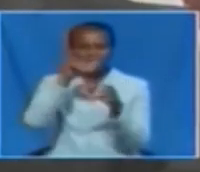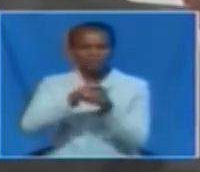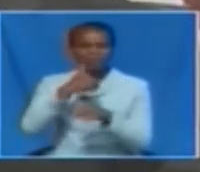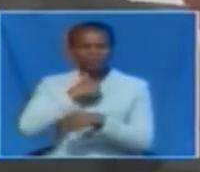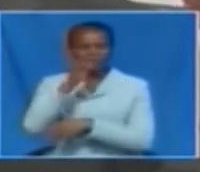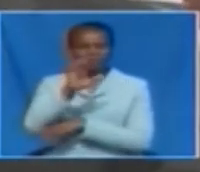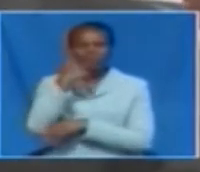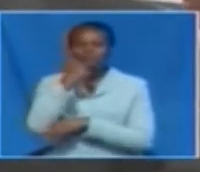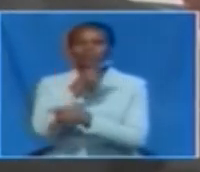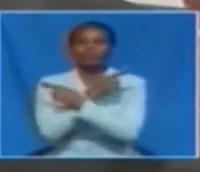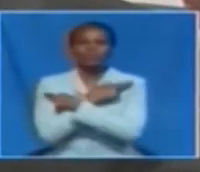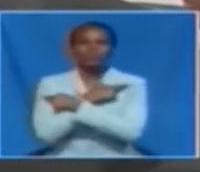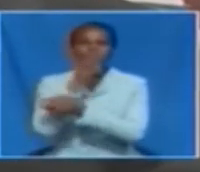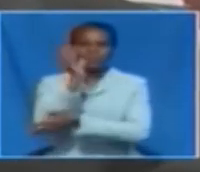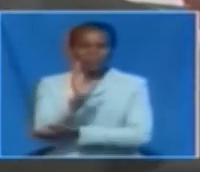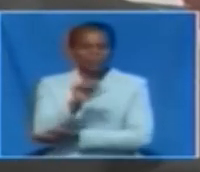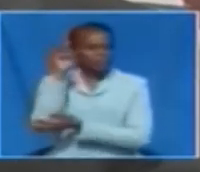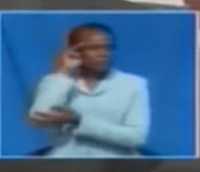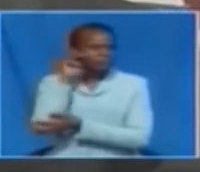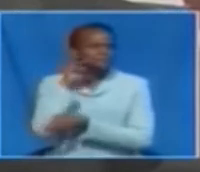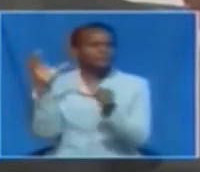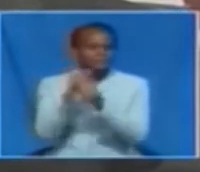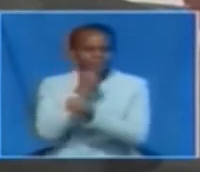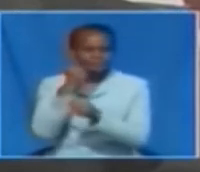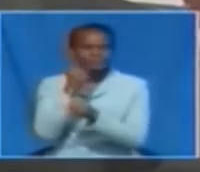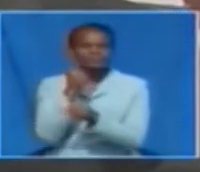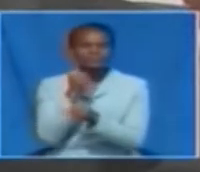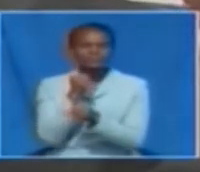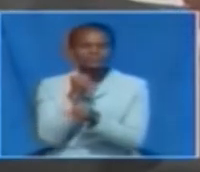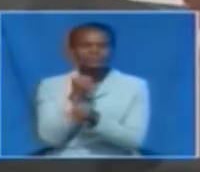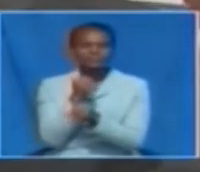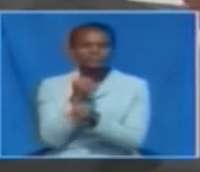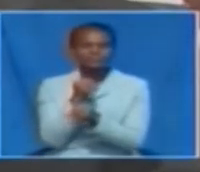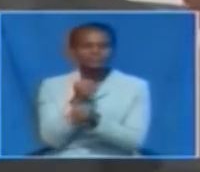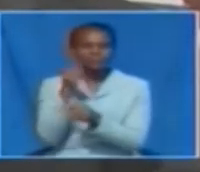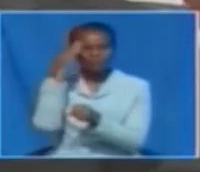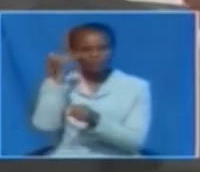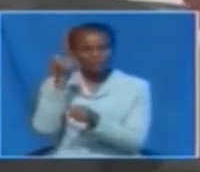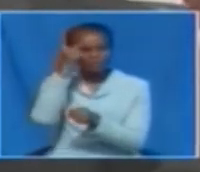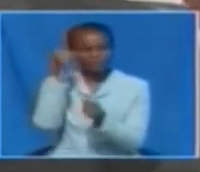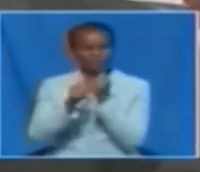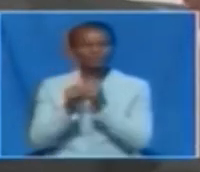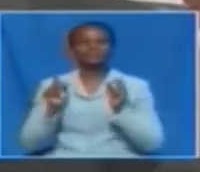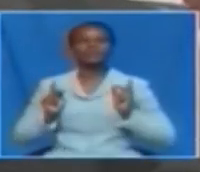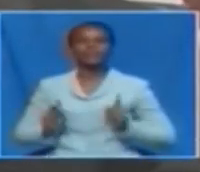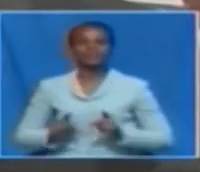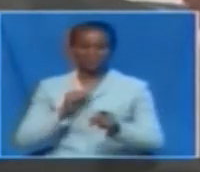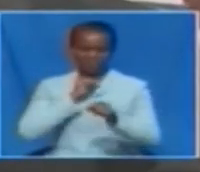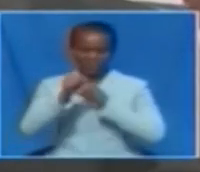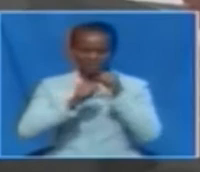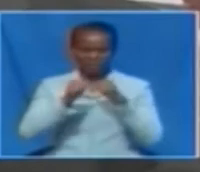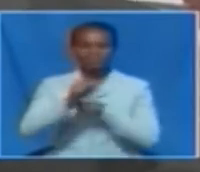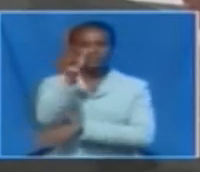who never rest, even when Nevers wins in the next convention, because they have personalized the fight to an